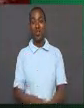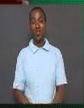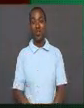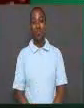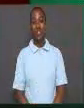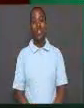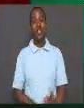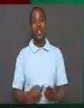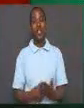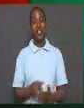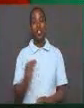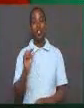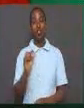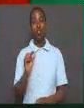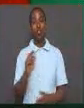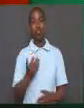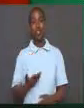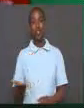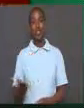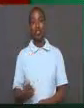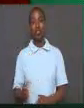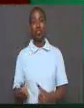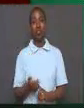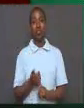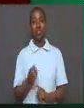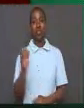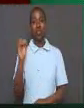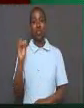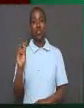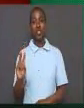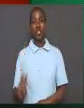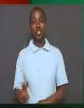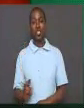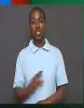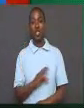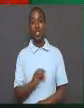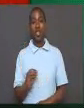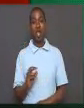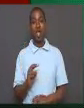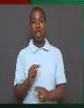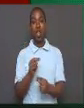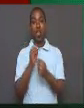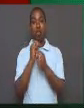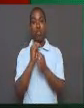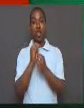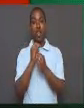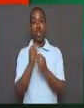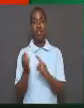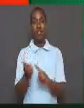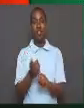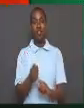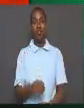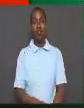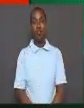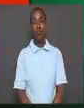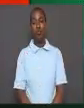Some of these substances include oxygen and nutrients.